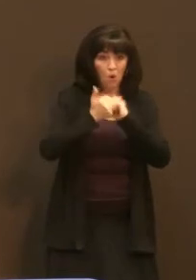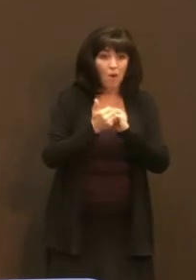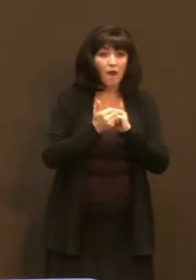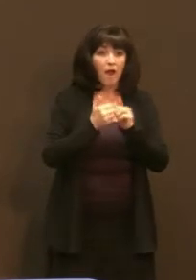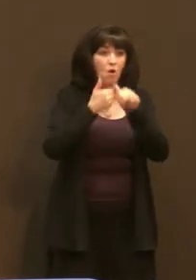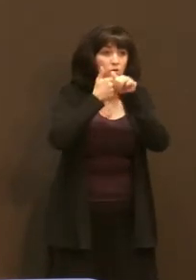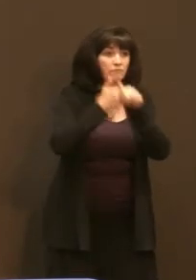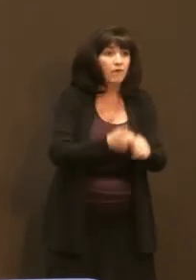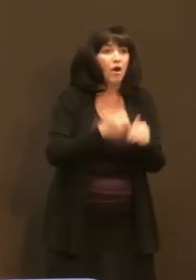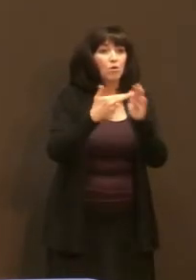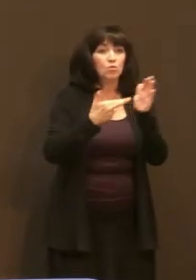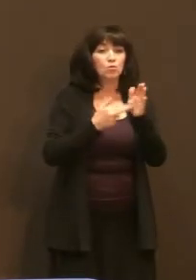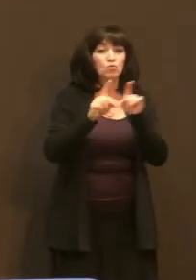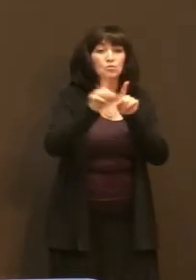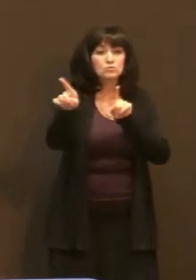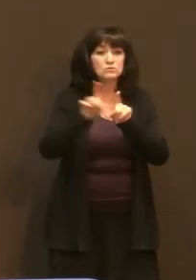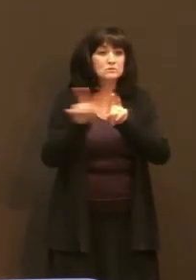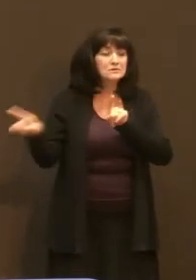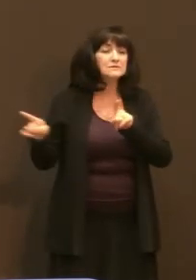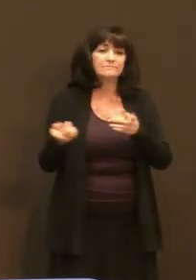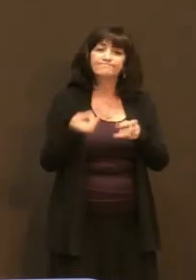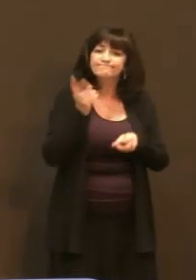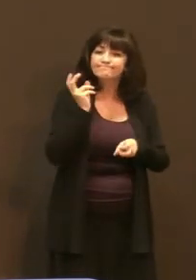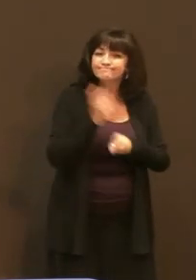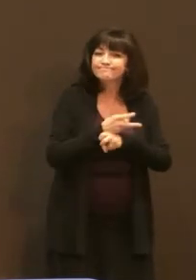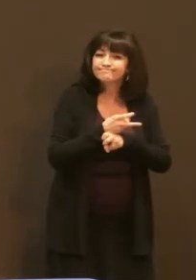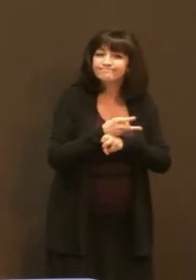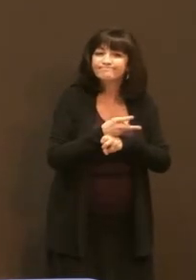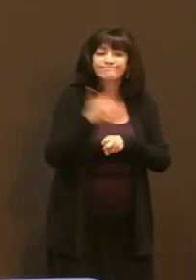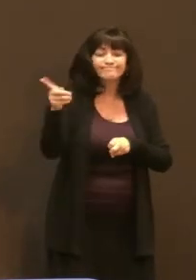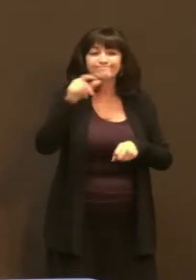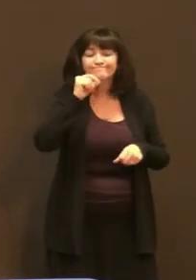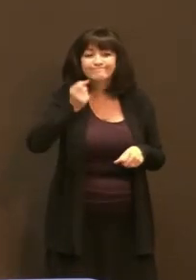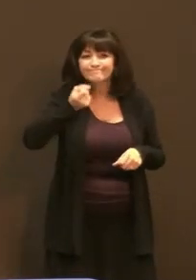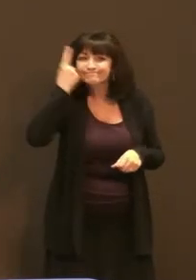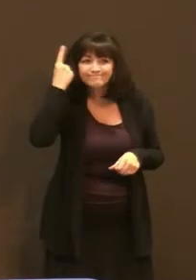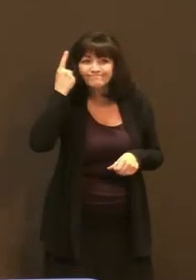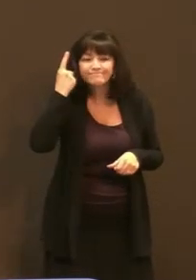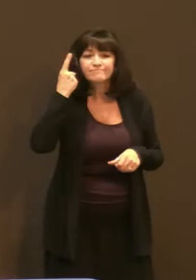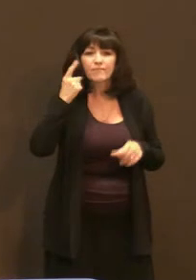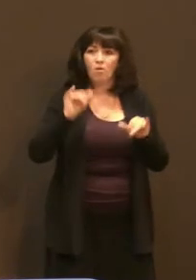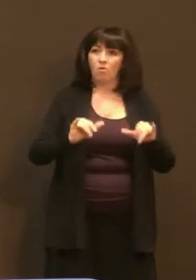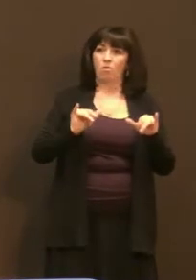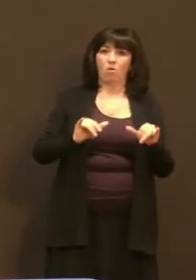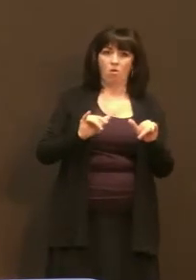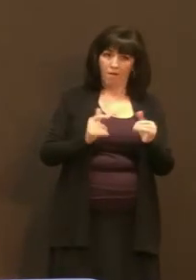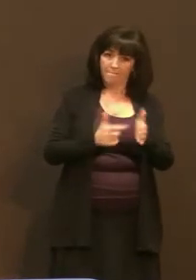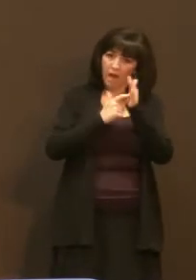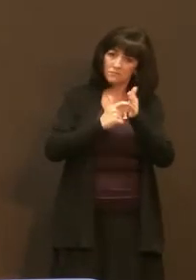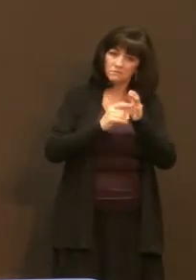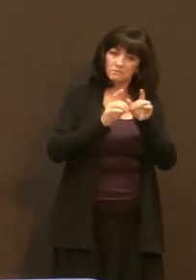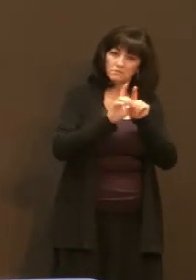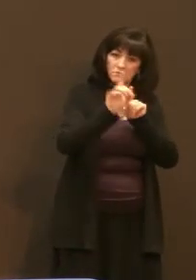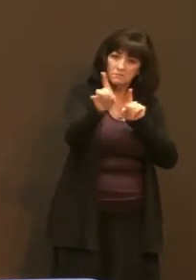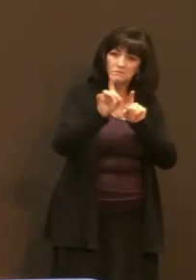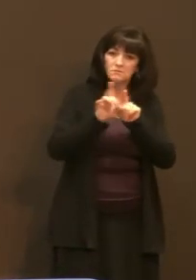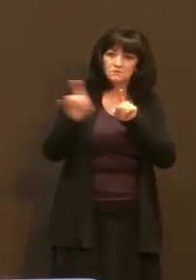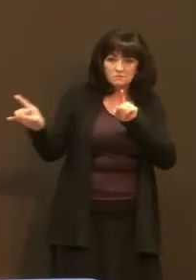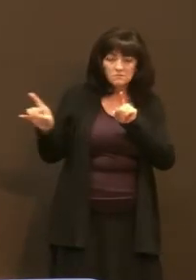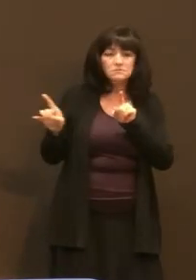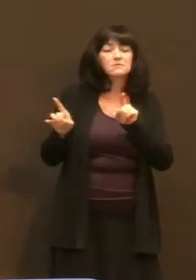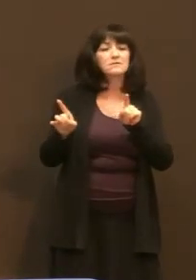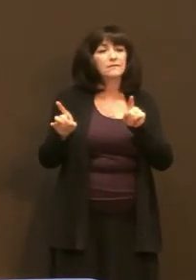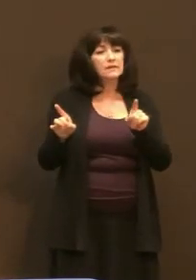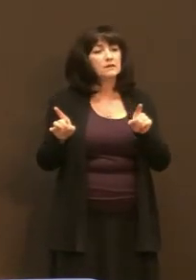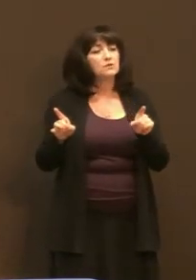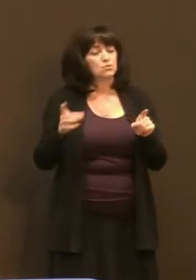the psychiatrists that work with those patients. So it is we have isolated a unit out there of the COVID